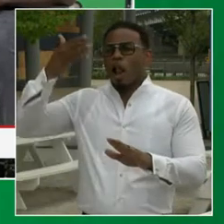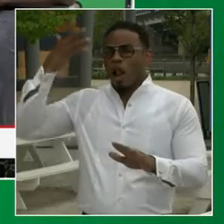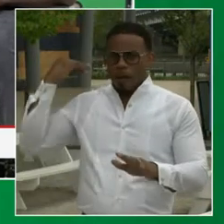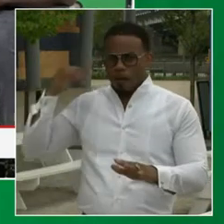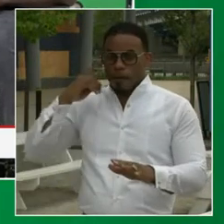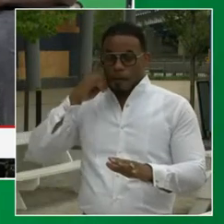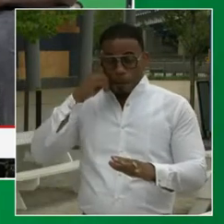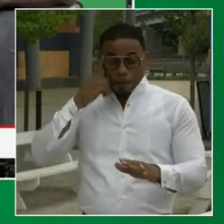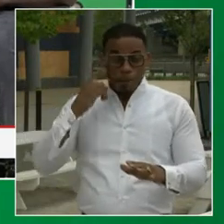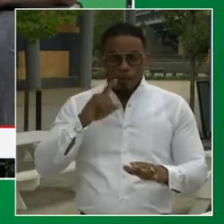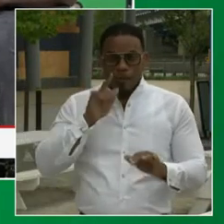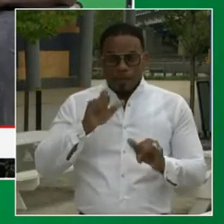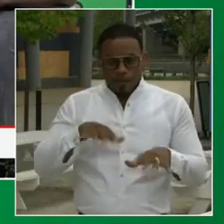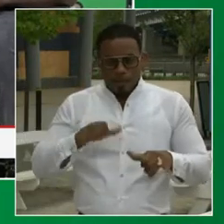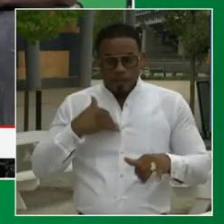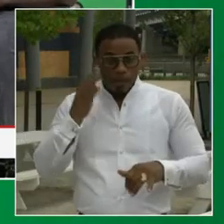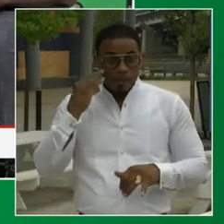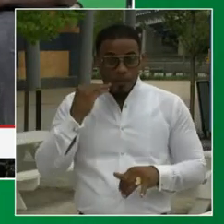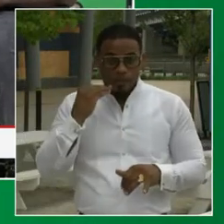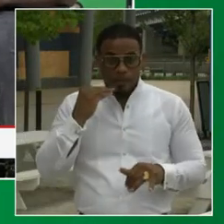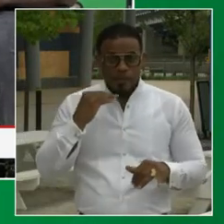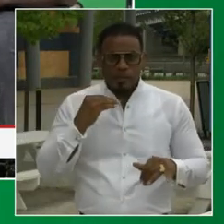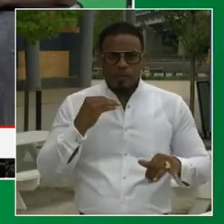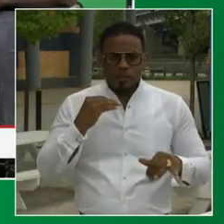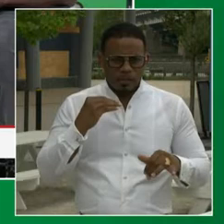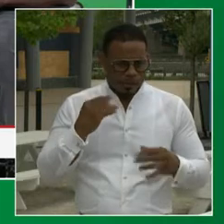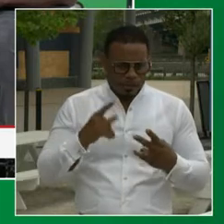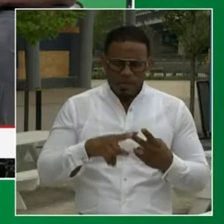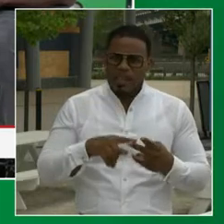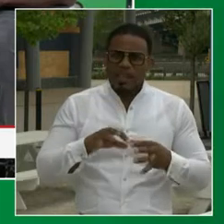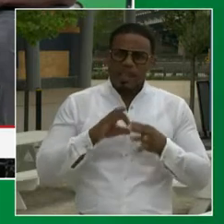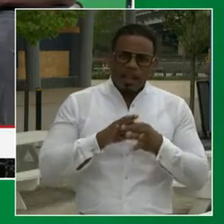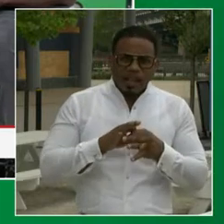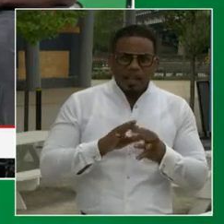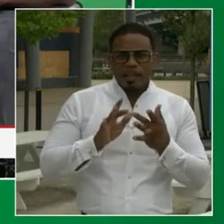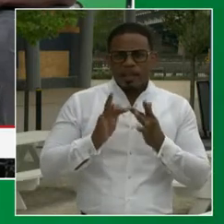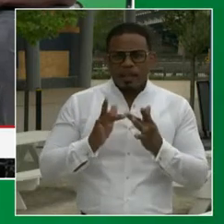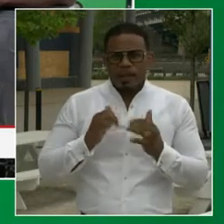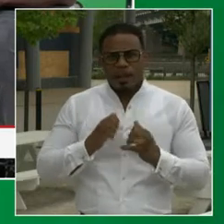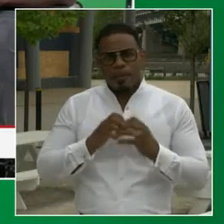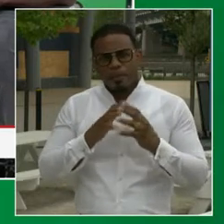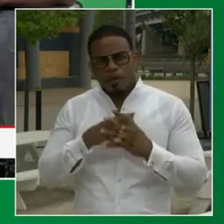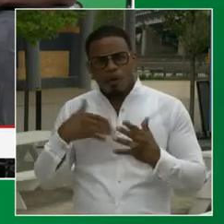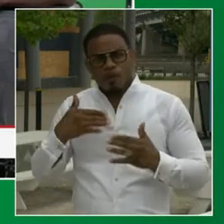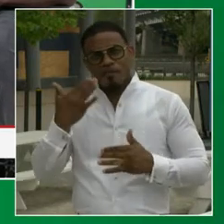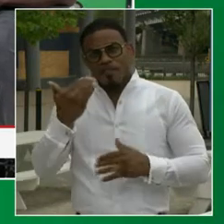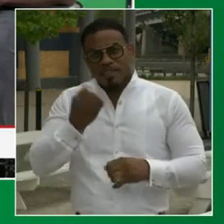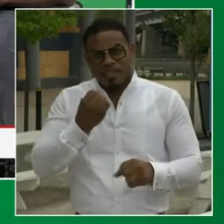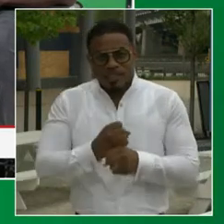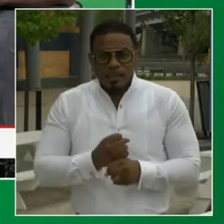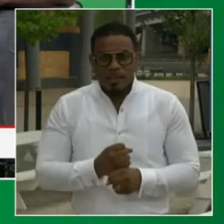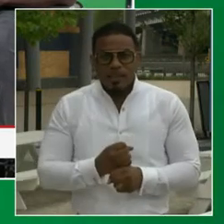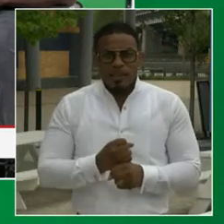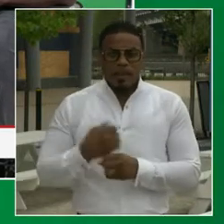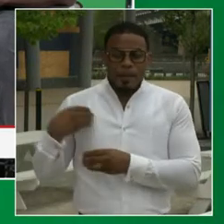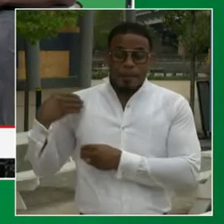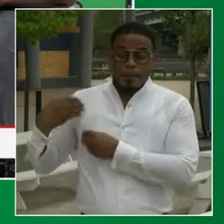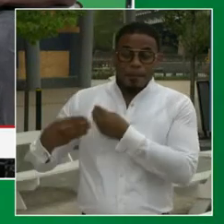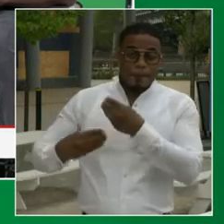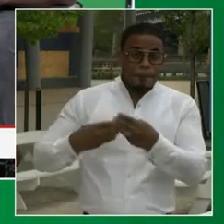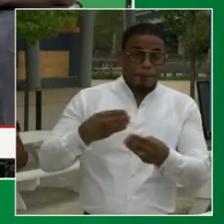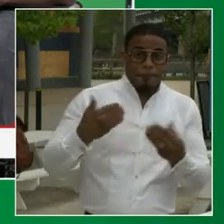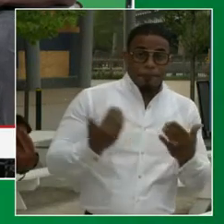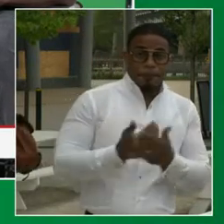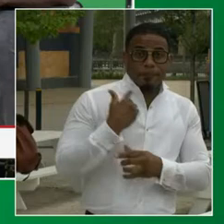ago, and being able to take my experience and take the connections and the network that I've built over 15 years and pass that along to the